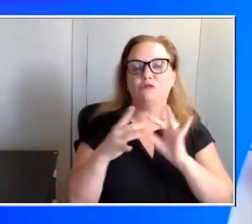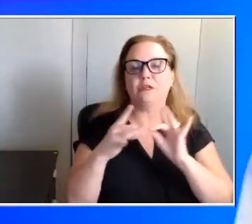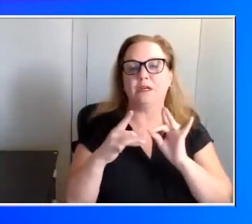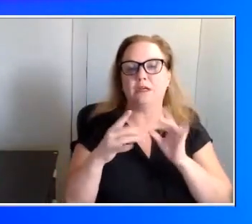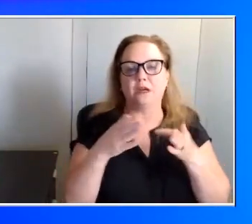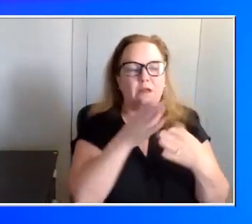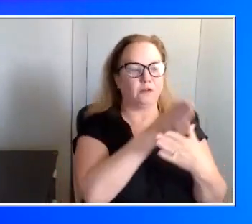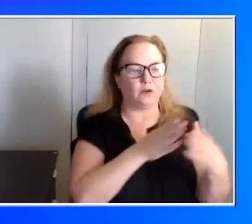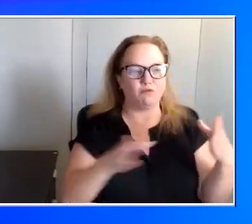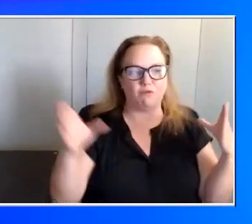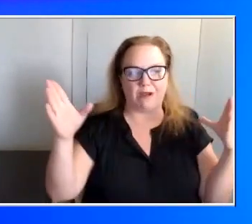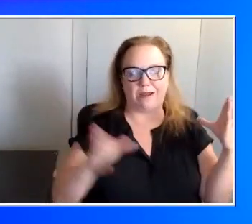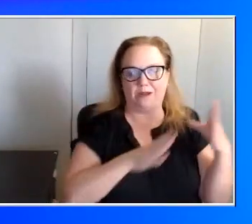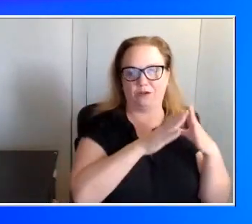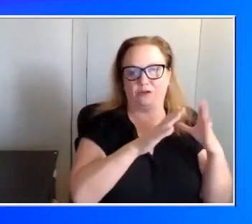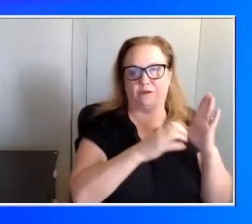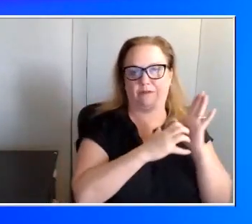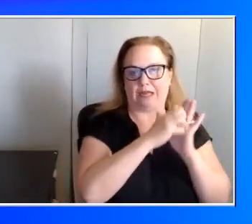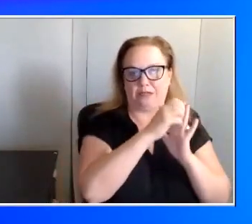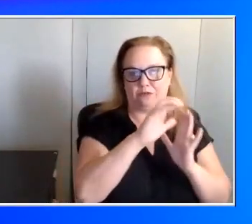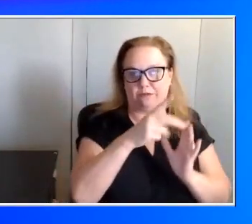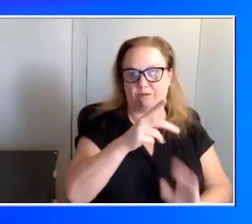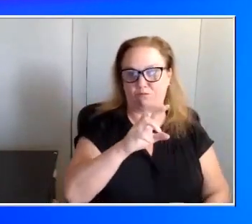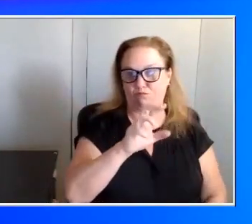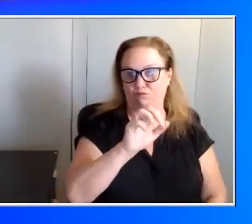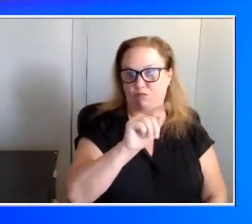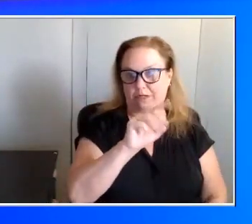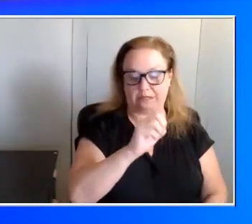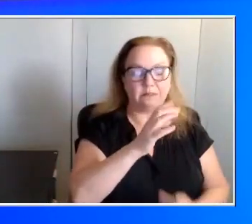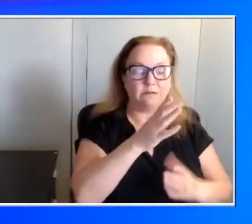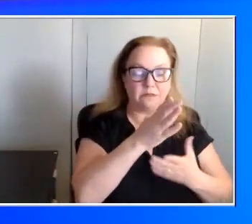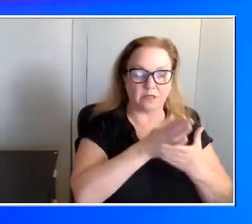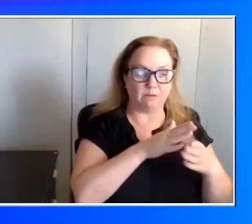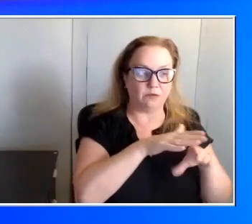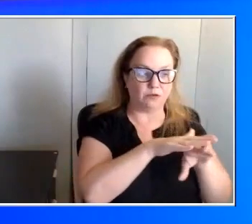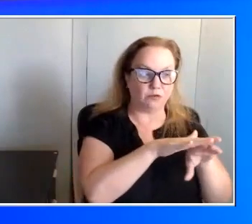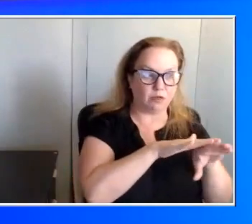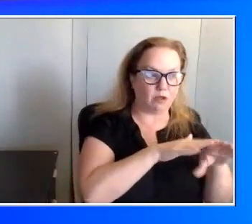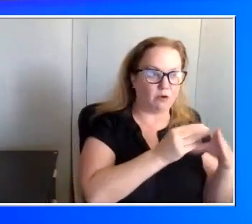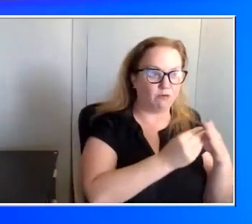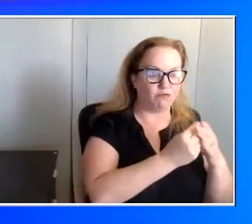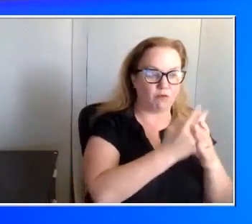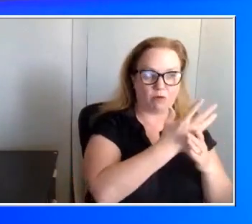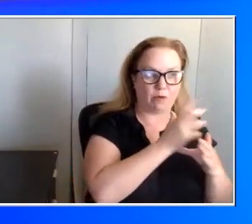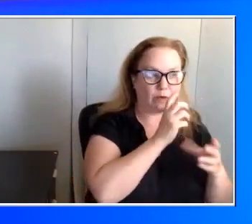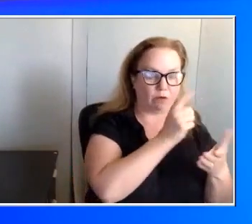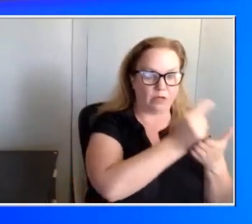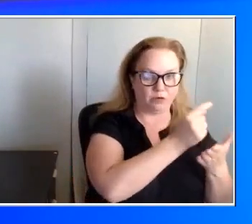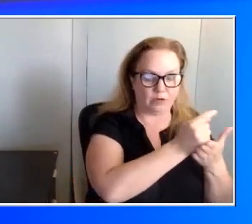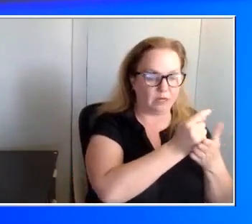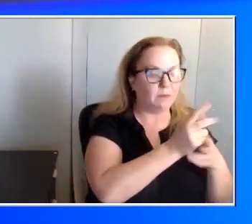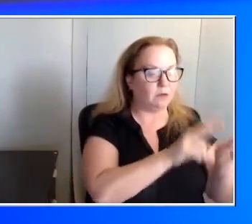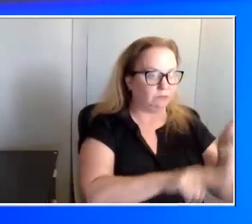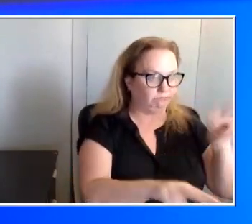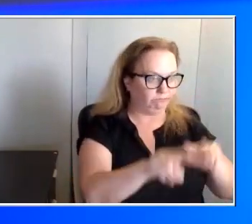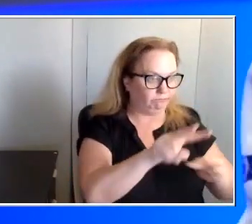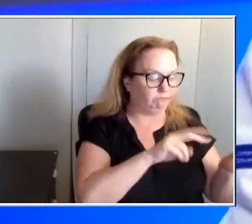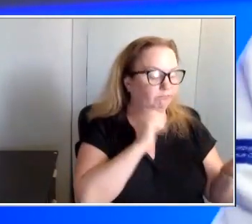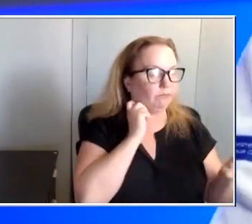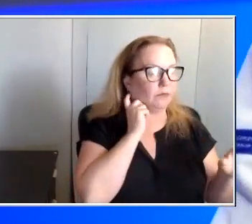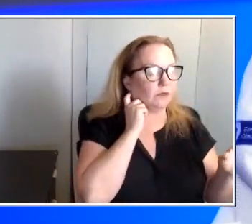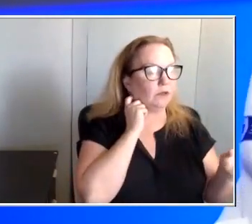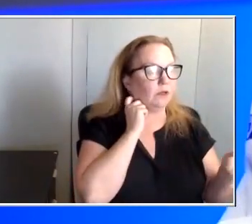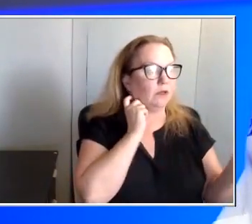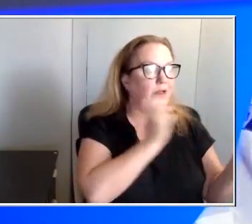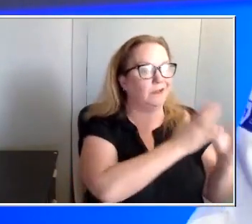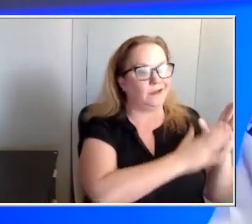of prostate cancer. There are some that are very slow growing where we may not need treatment, active surveillance, as you just mentioned, all the way